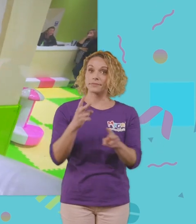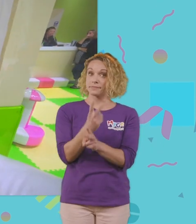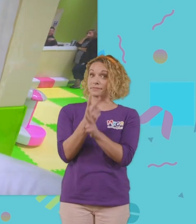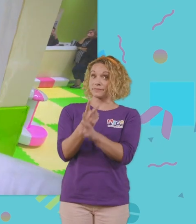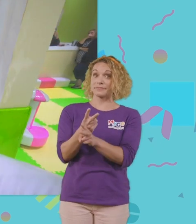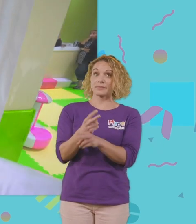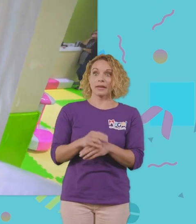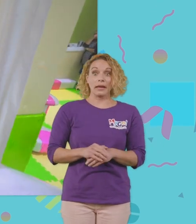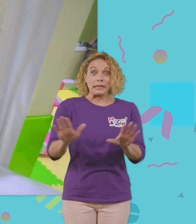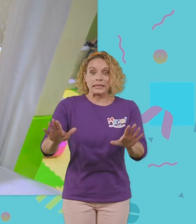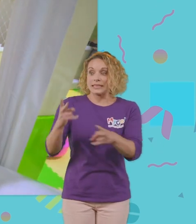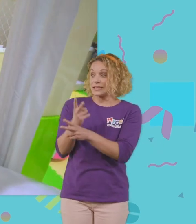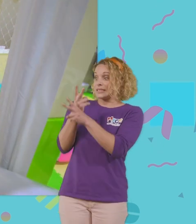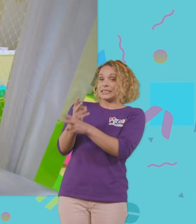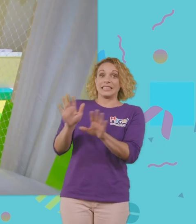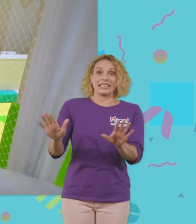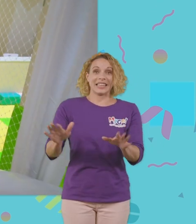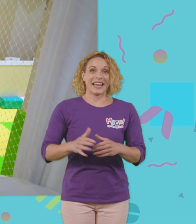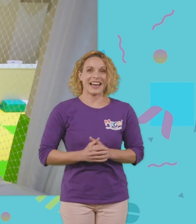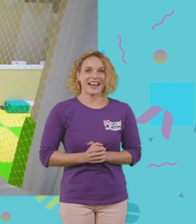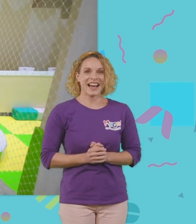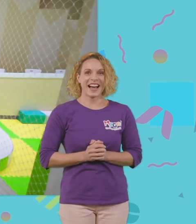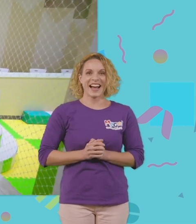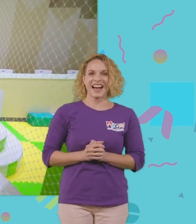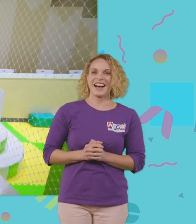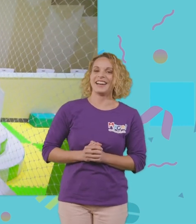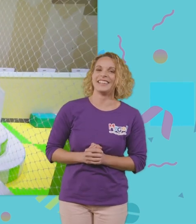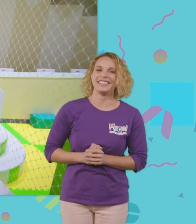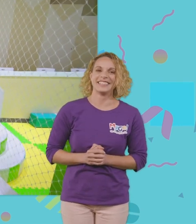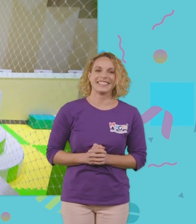Can you try? Be careful. Watch out.